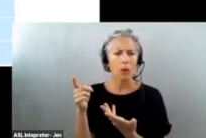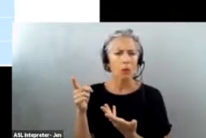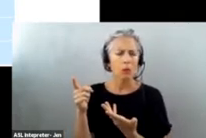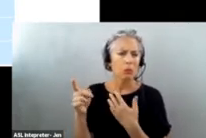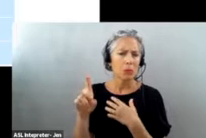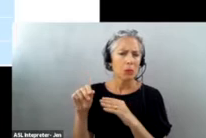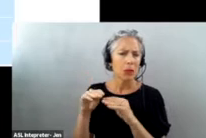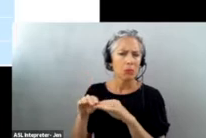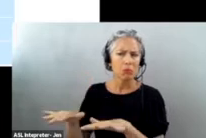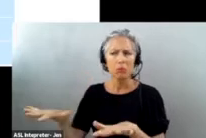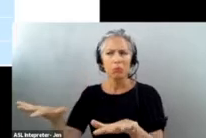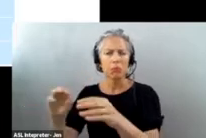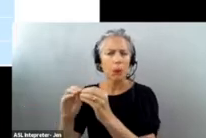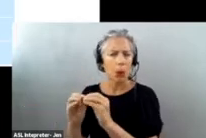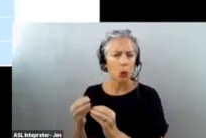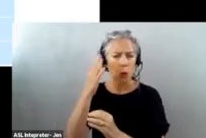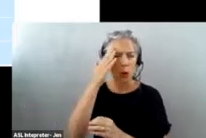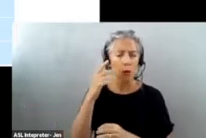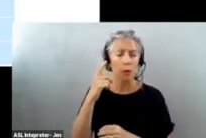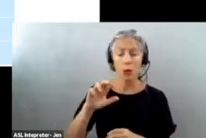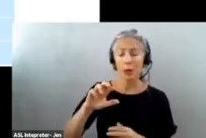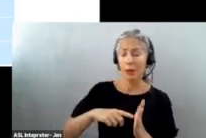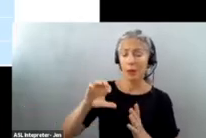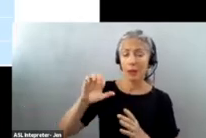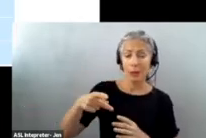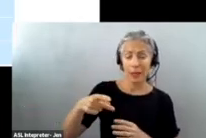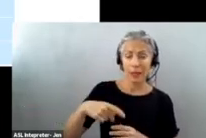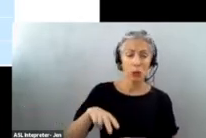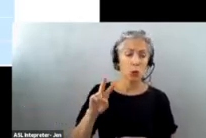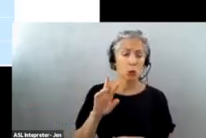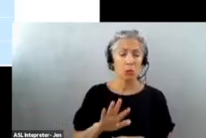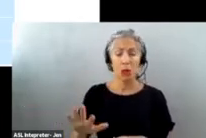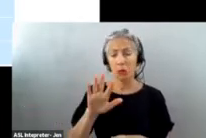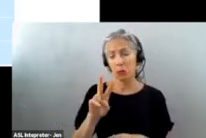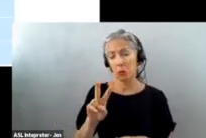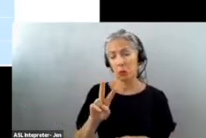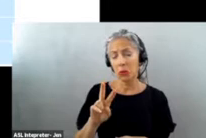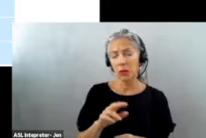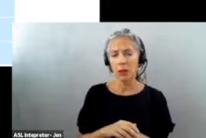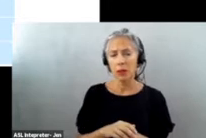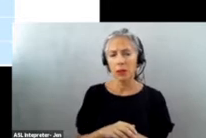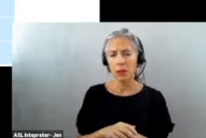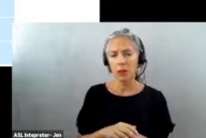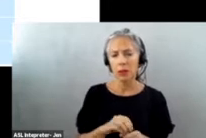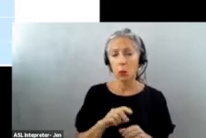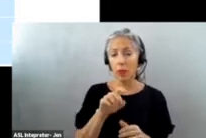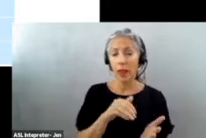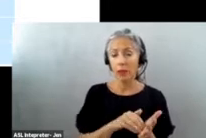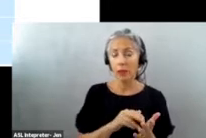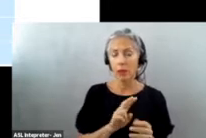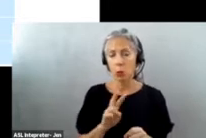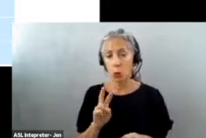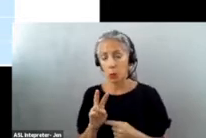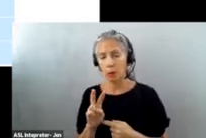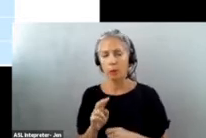are. So for example, for cerebral palsy, we know it's about two in 1,000. And